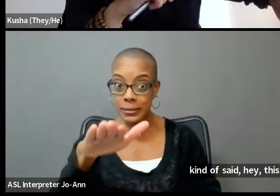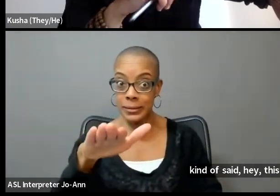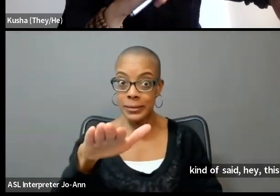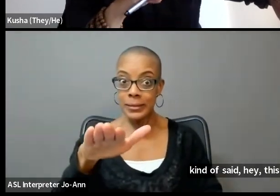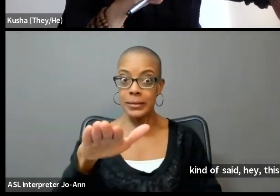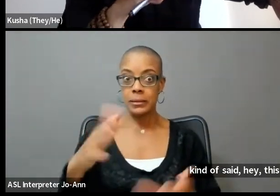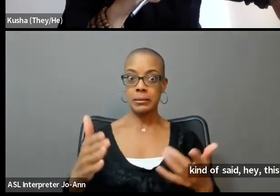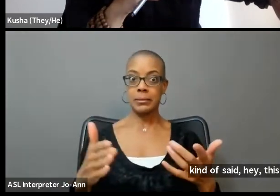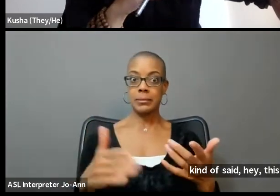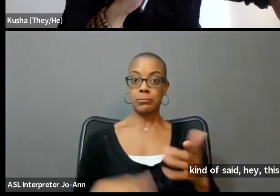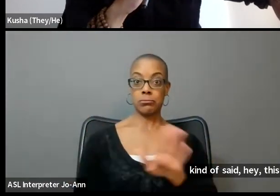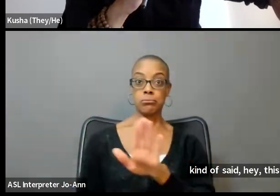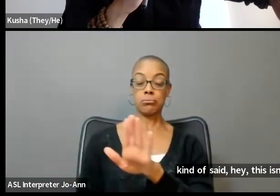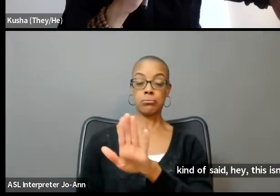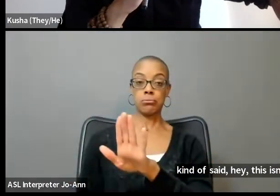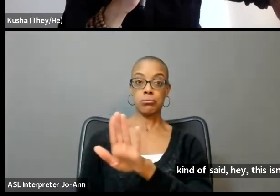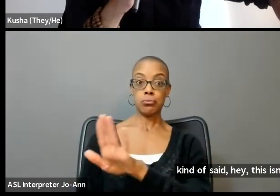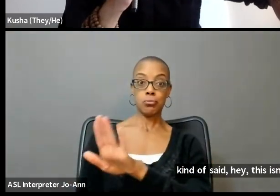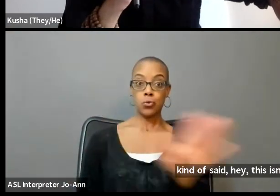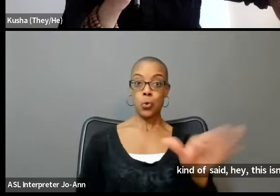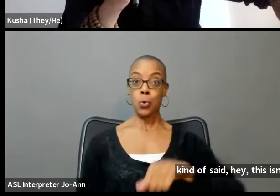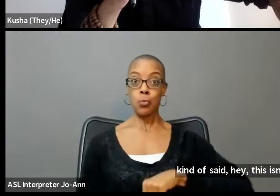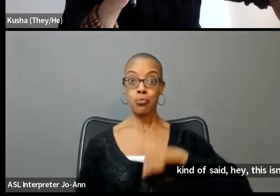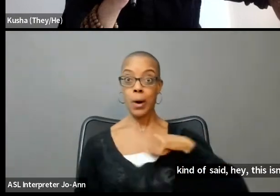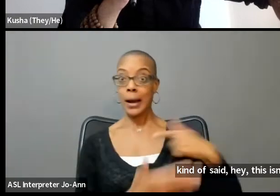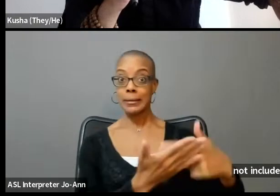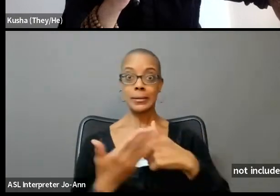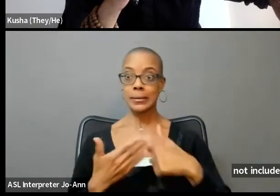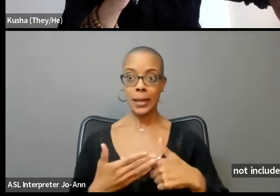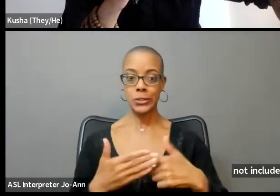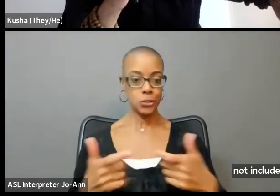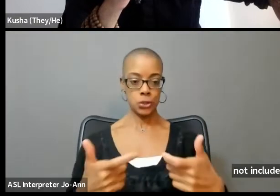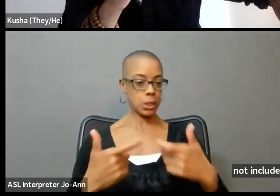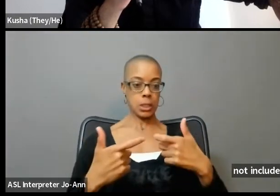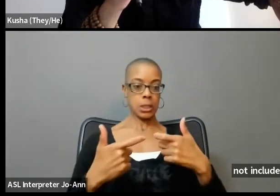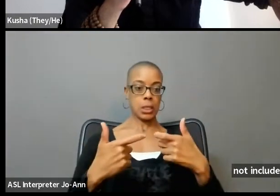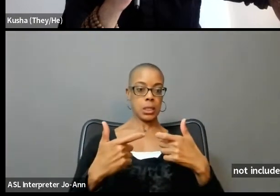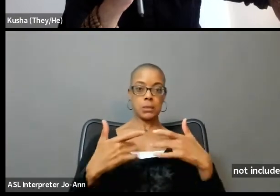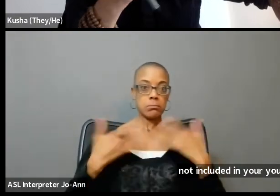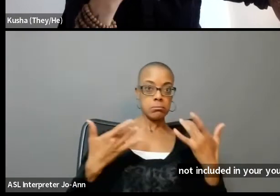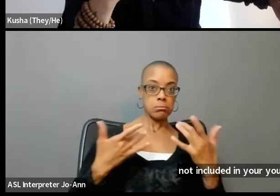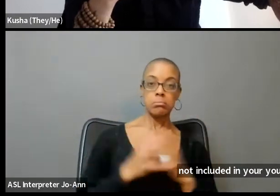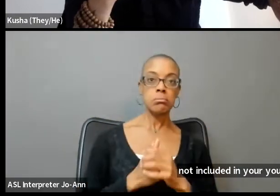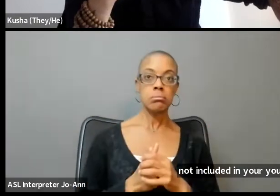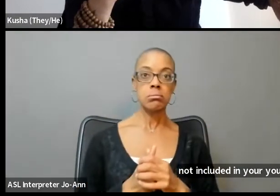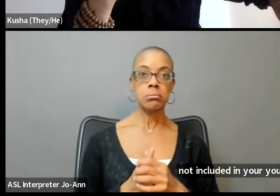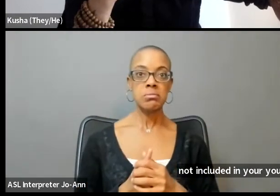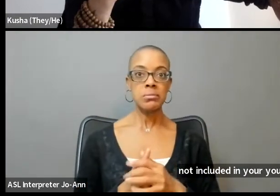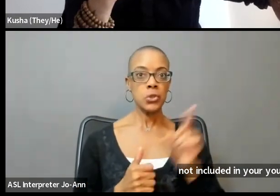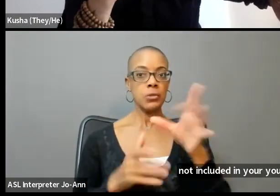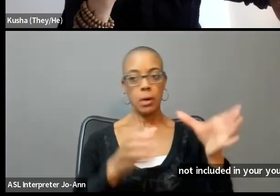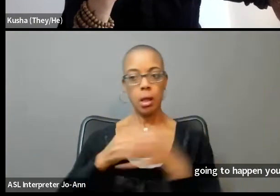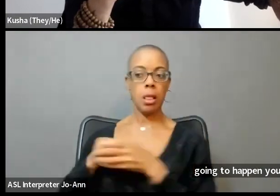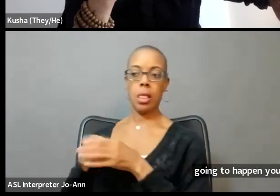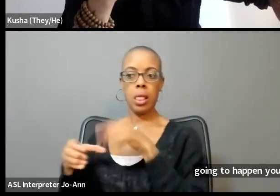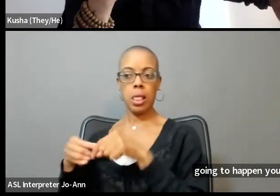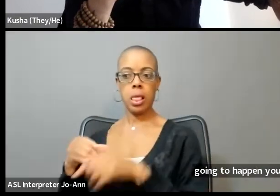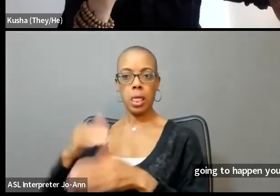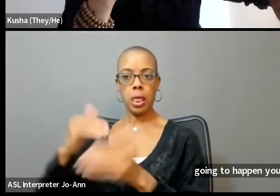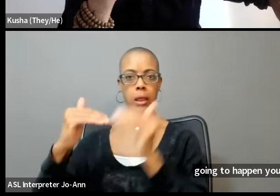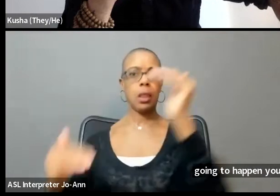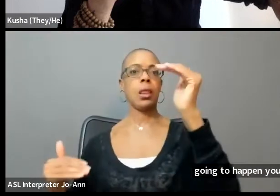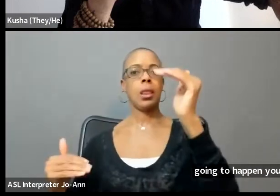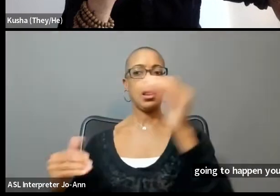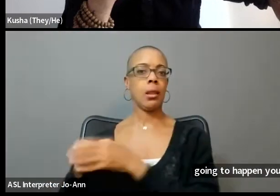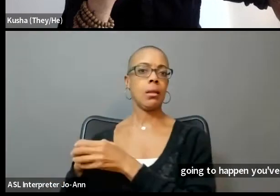included in your Pride discussions of what's going to happen. You've thrown us in this little space over here, and you